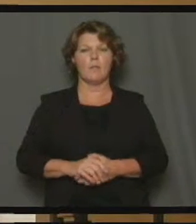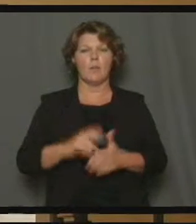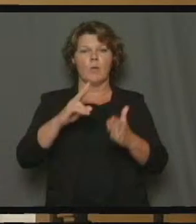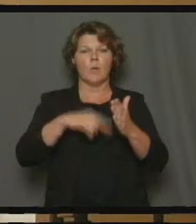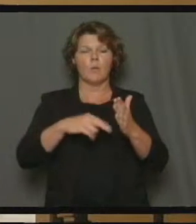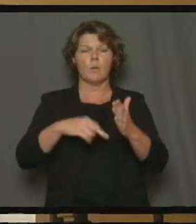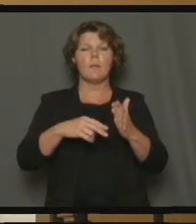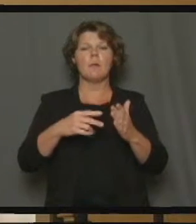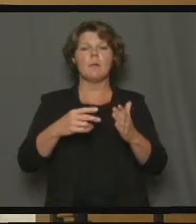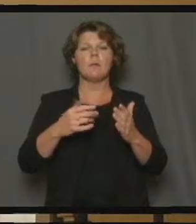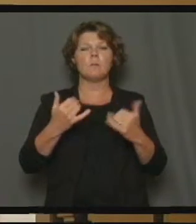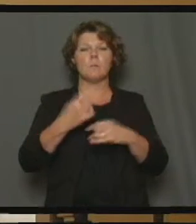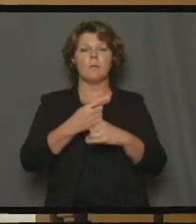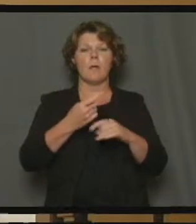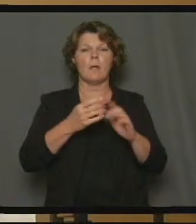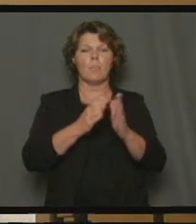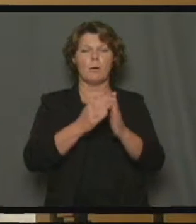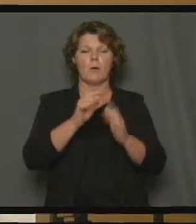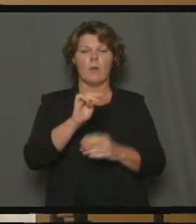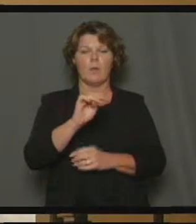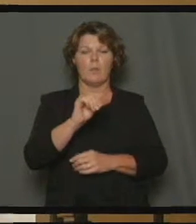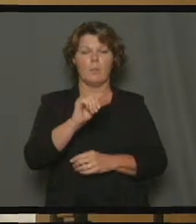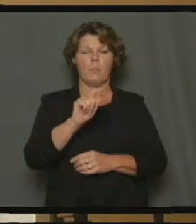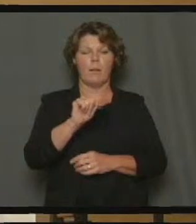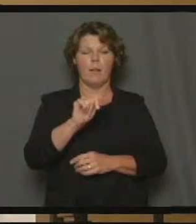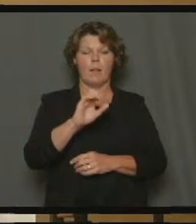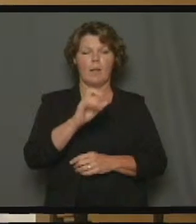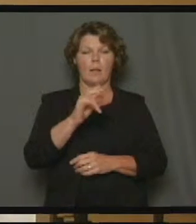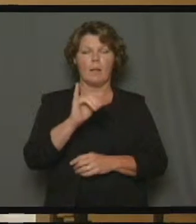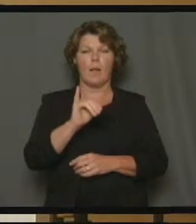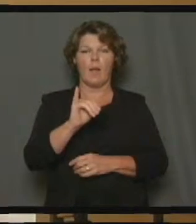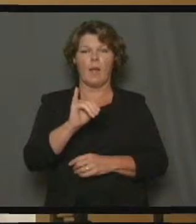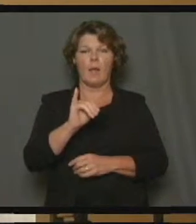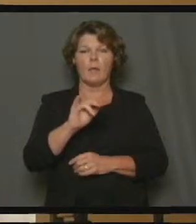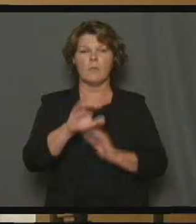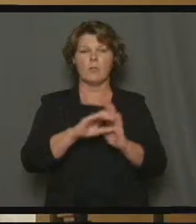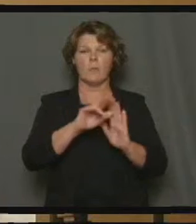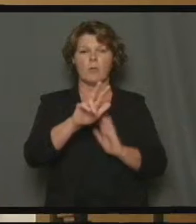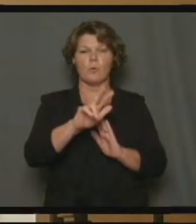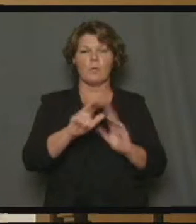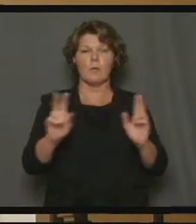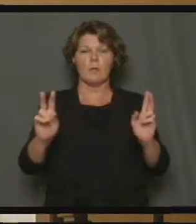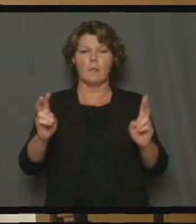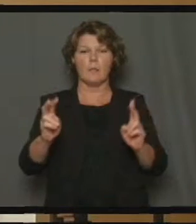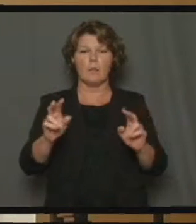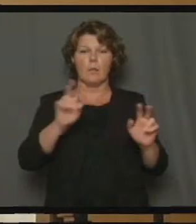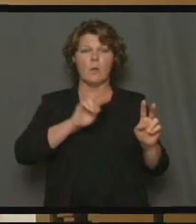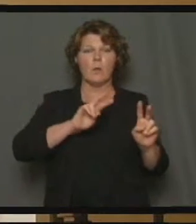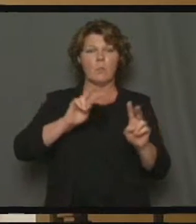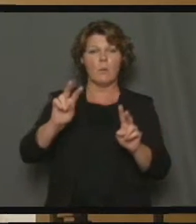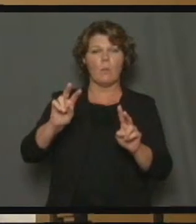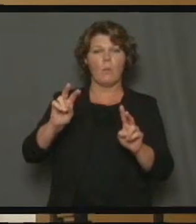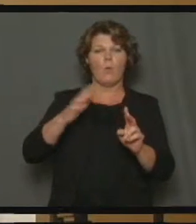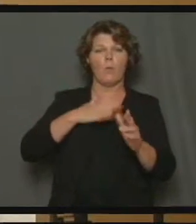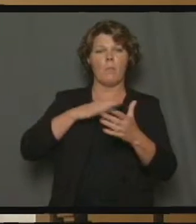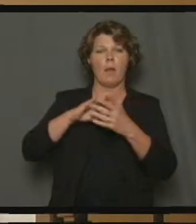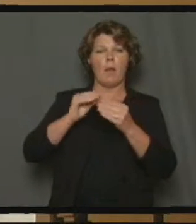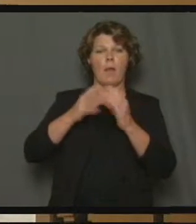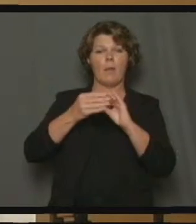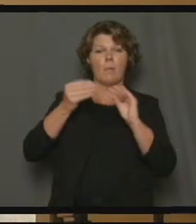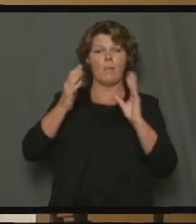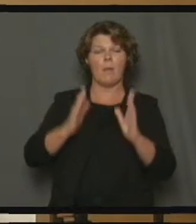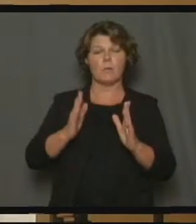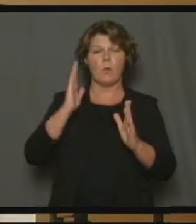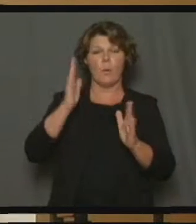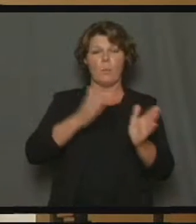from the book of Malachi, the third chapter. Hear this key verse. Behold, I send my messenger, and he